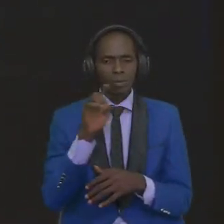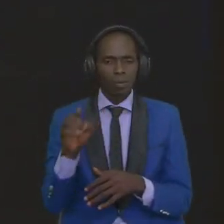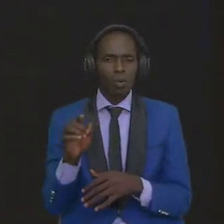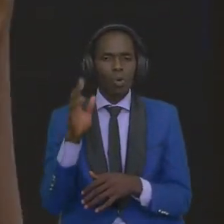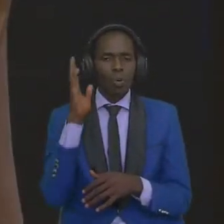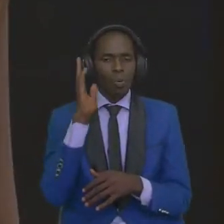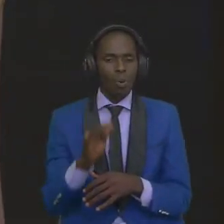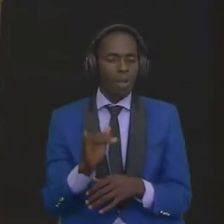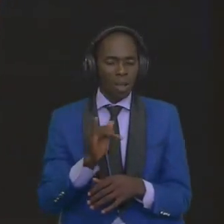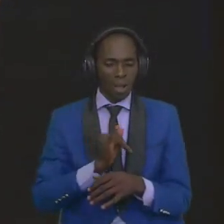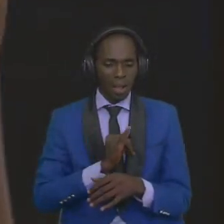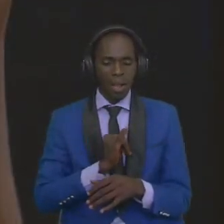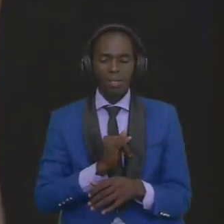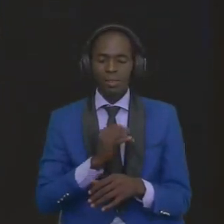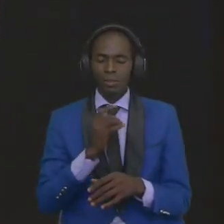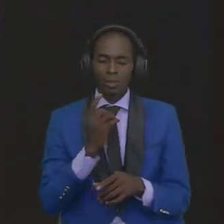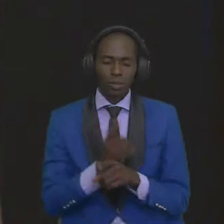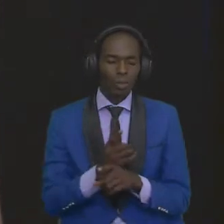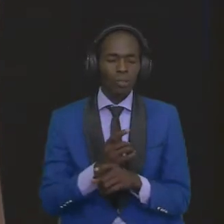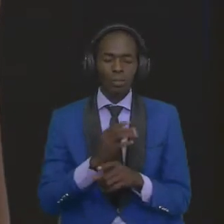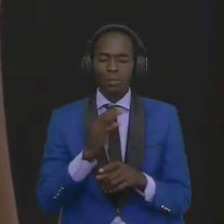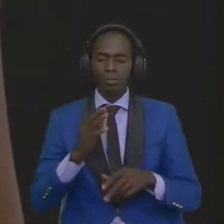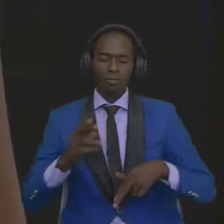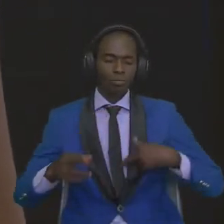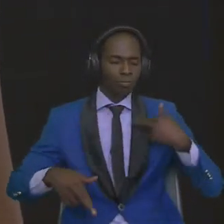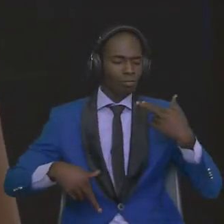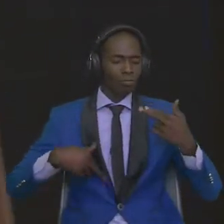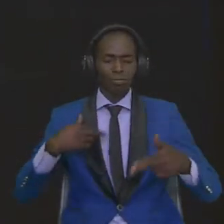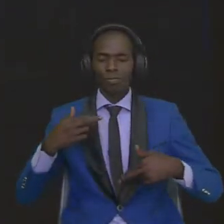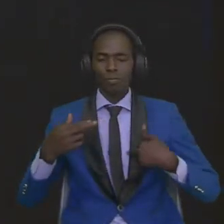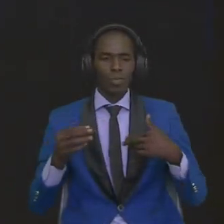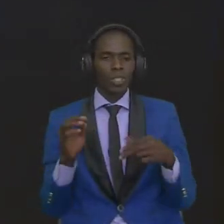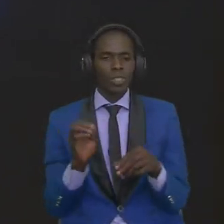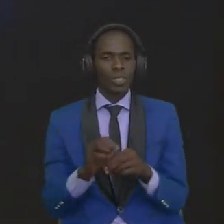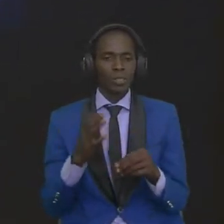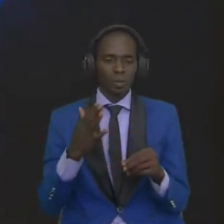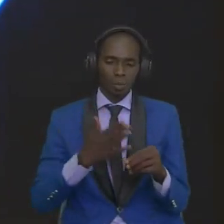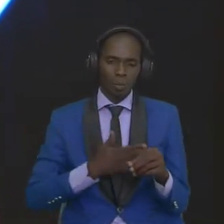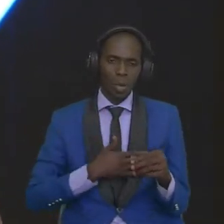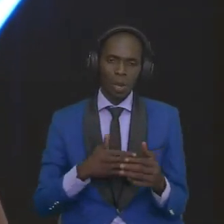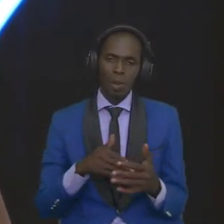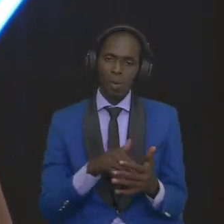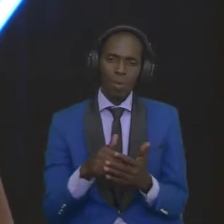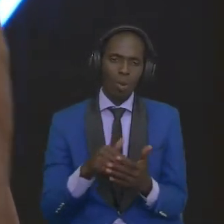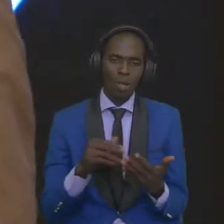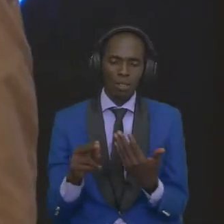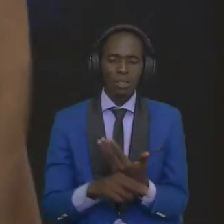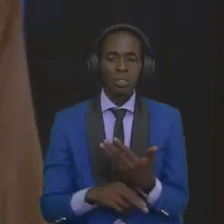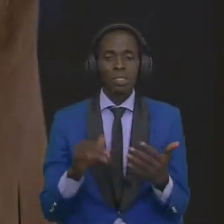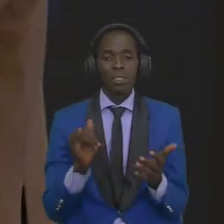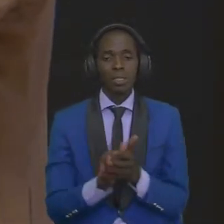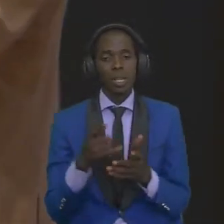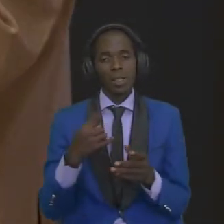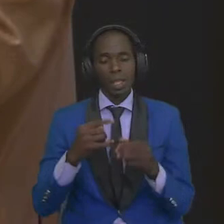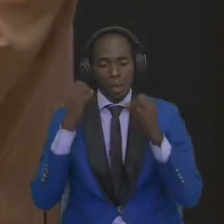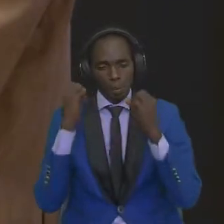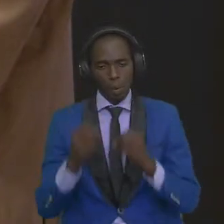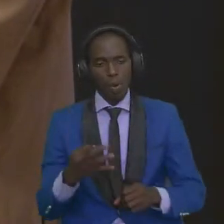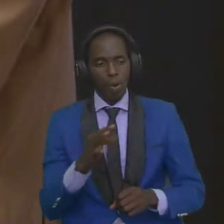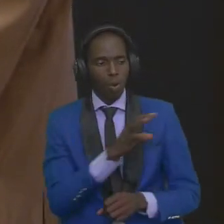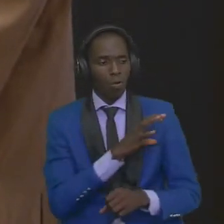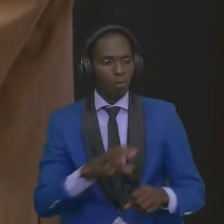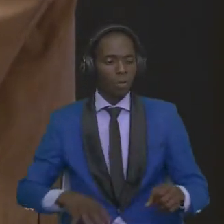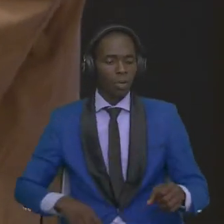rather rejoice in my infirmities, that the power of Christ may